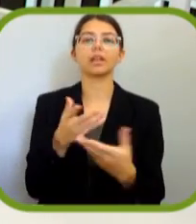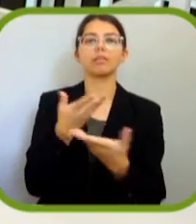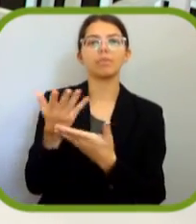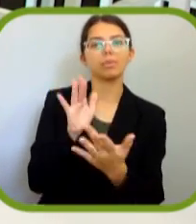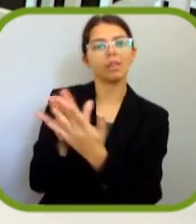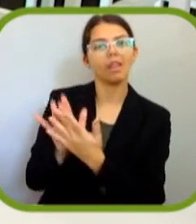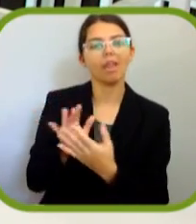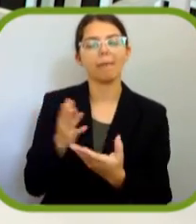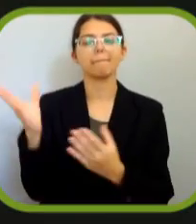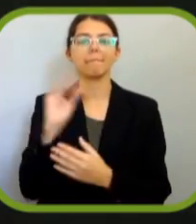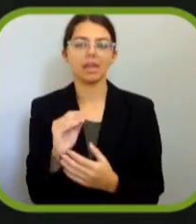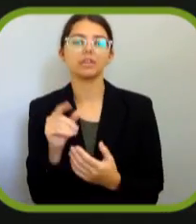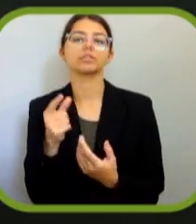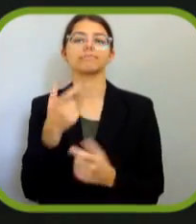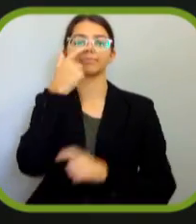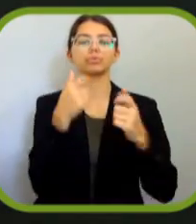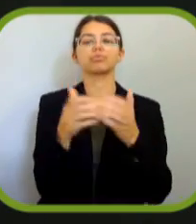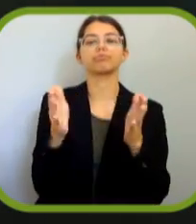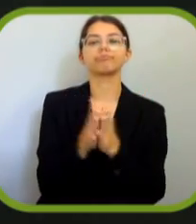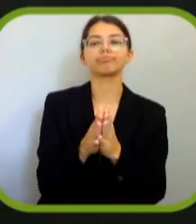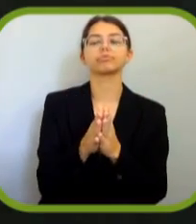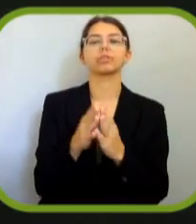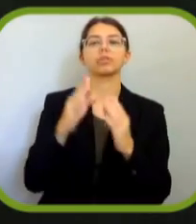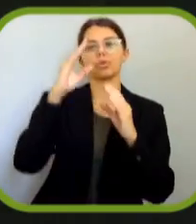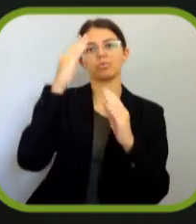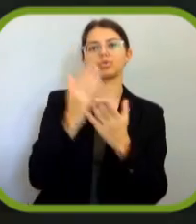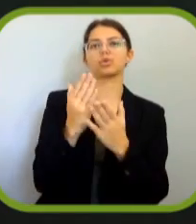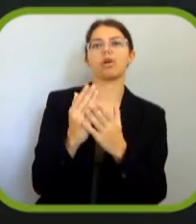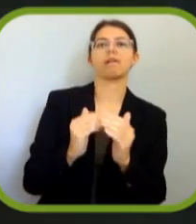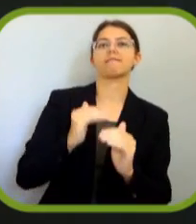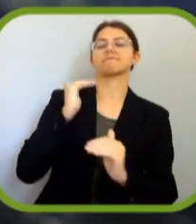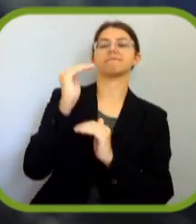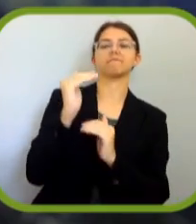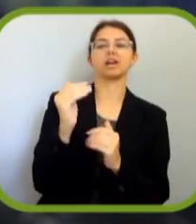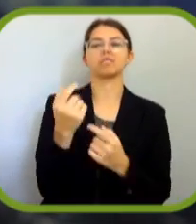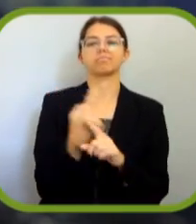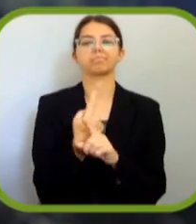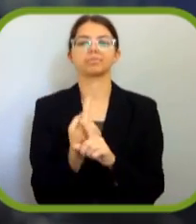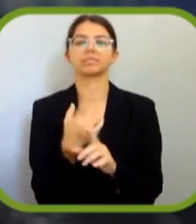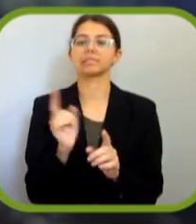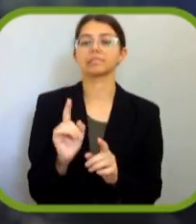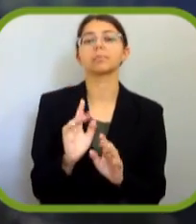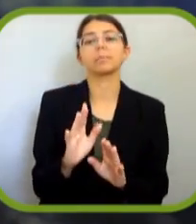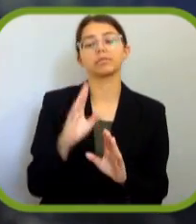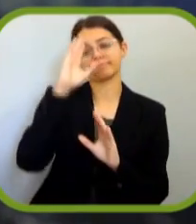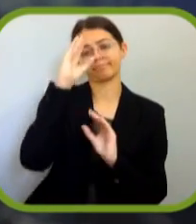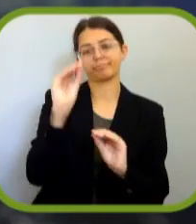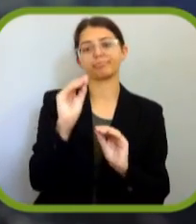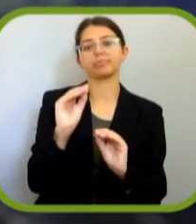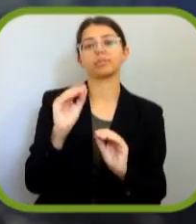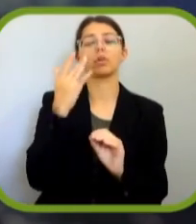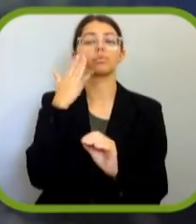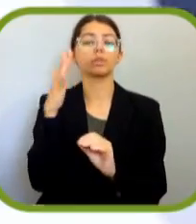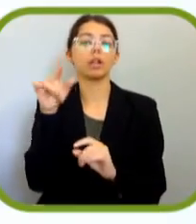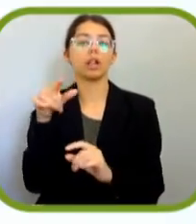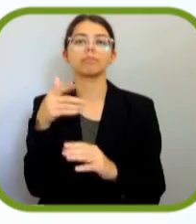be much more interactive. And so not everybody will have to go to the top schools and universities in the world paying a lot of money to be able to get top quality